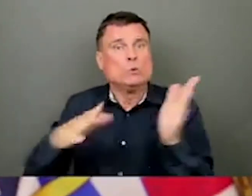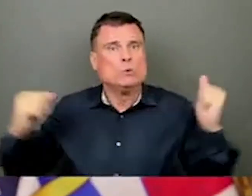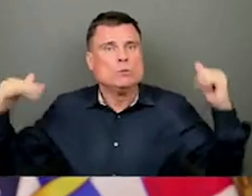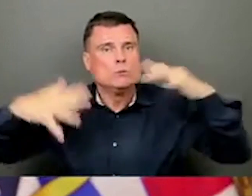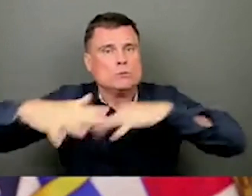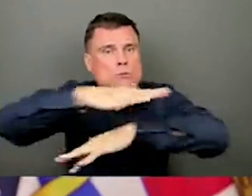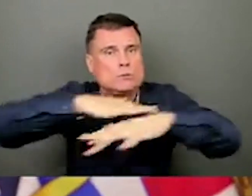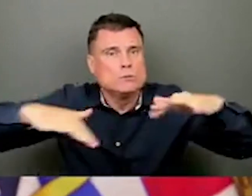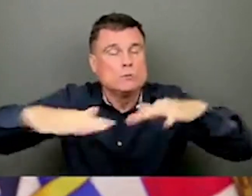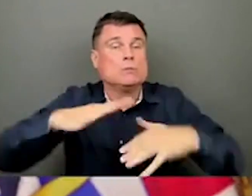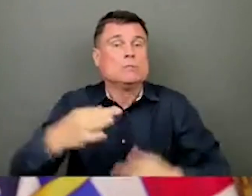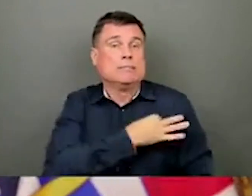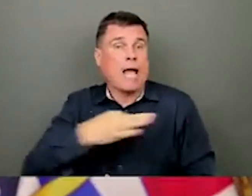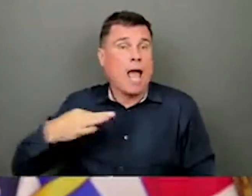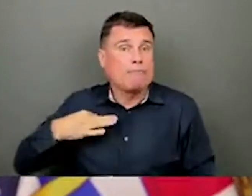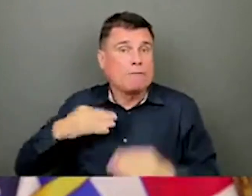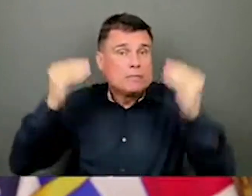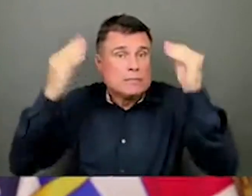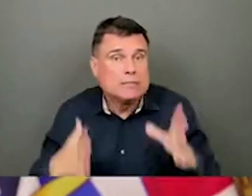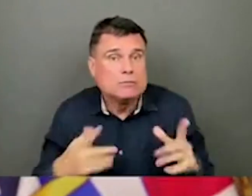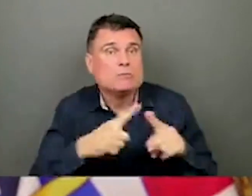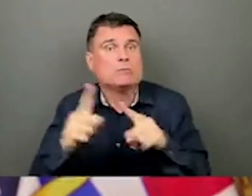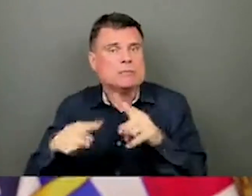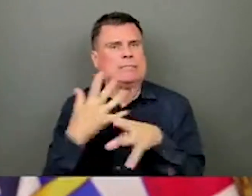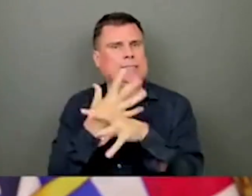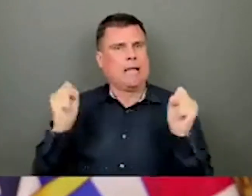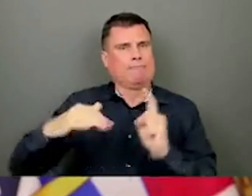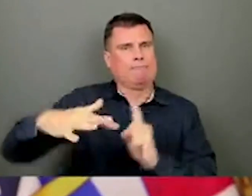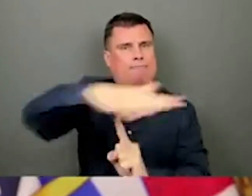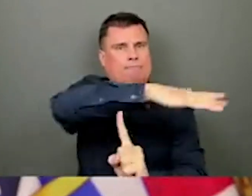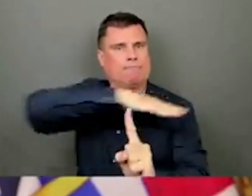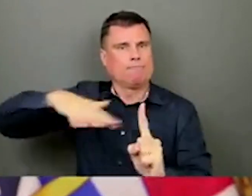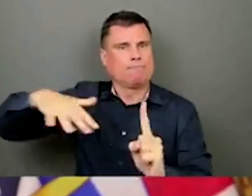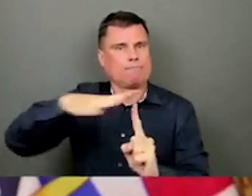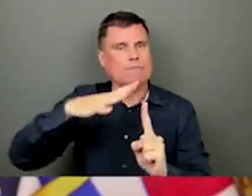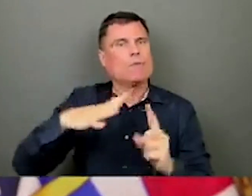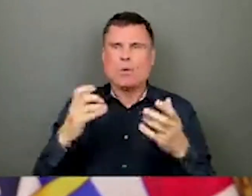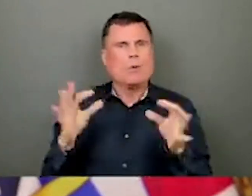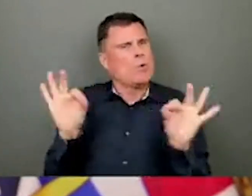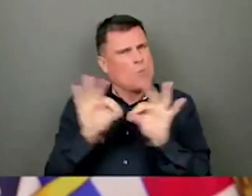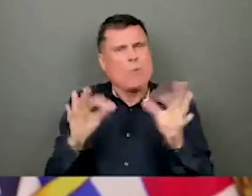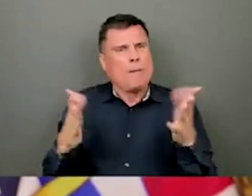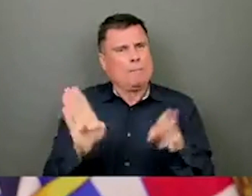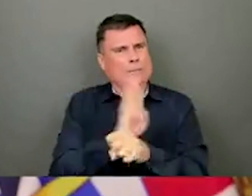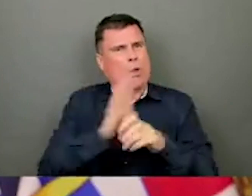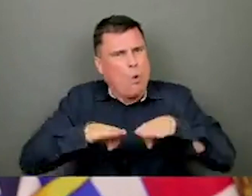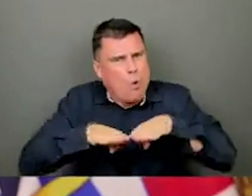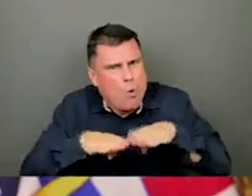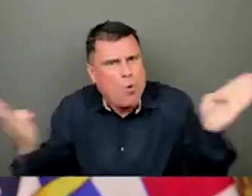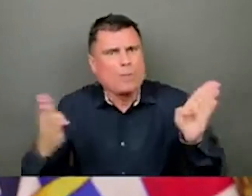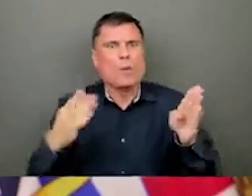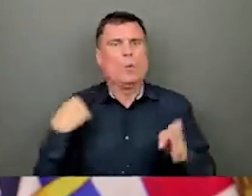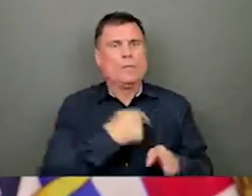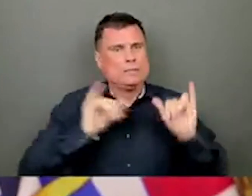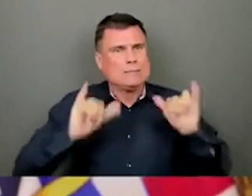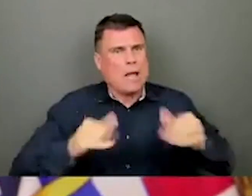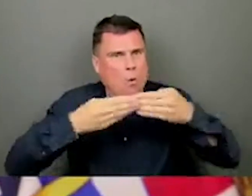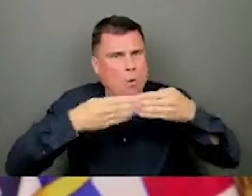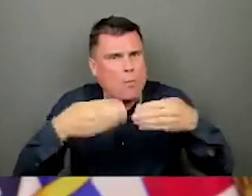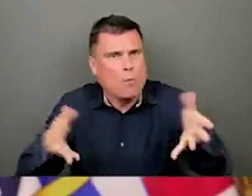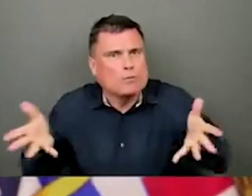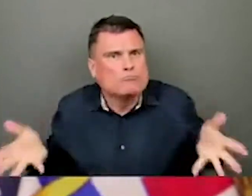faculty, and to safely continue our businesses and events through the fall. We also need to